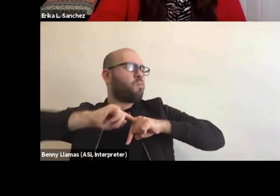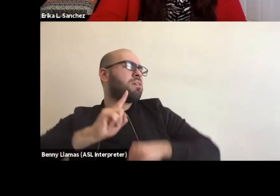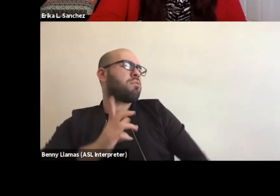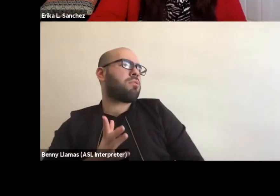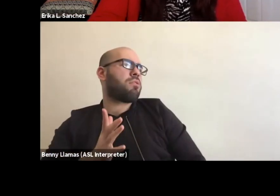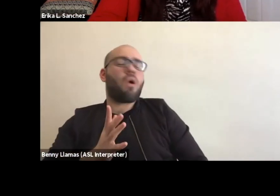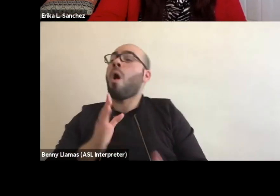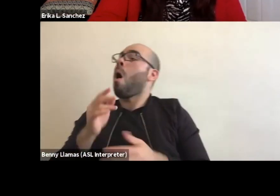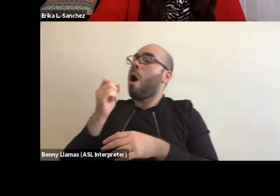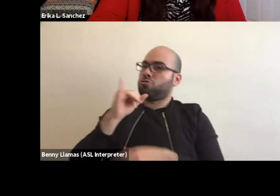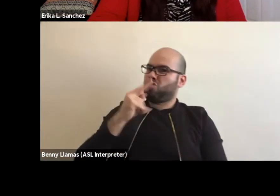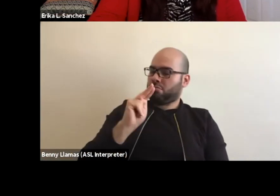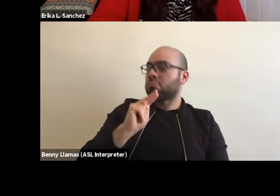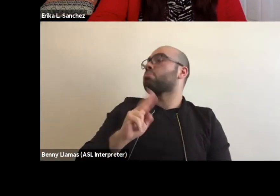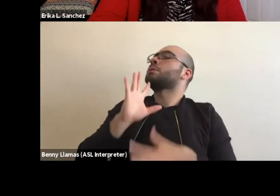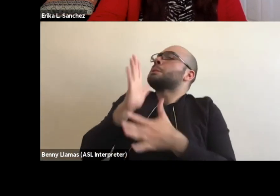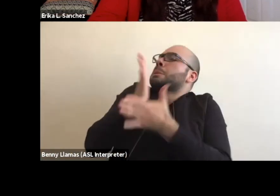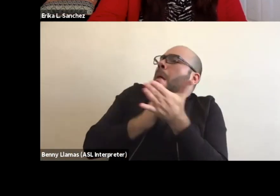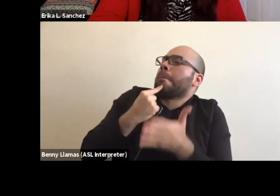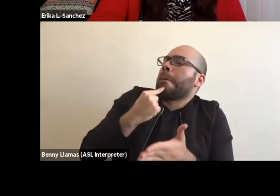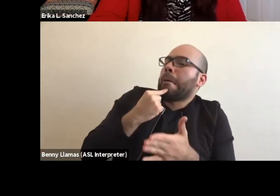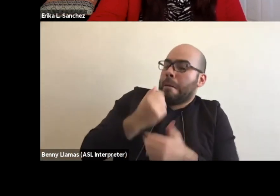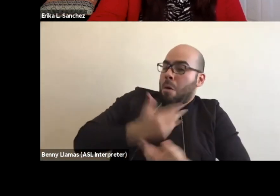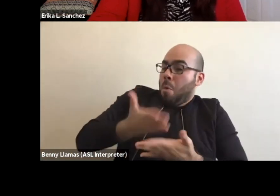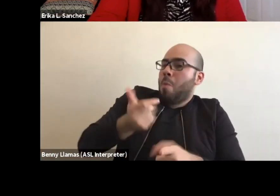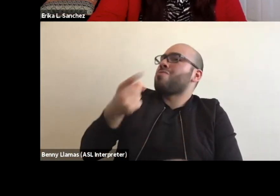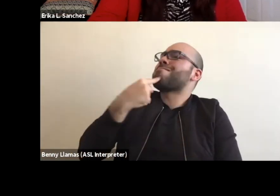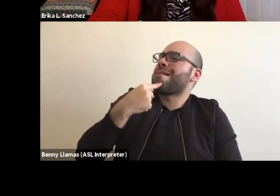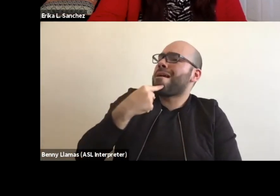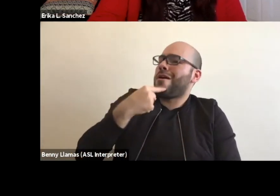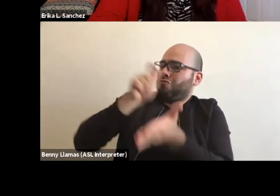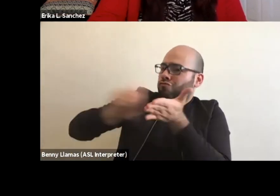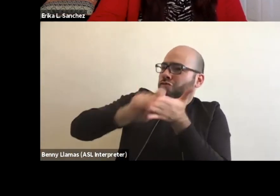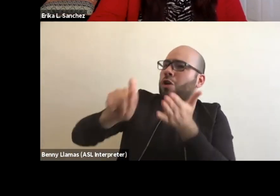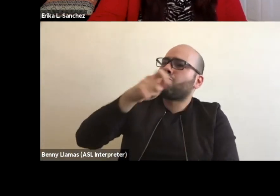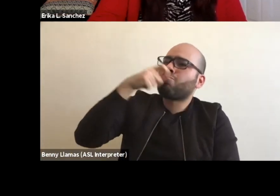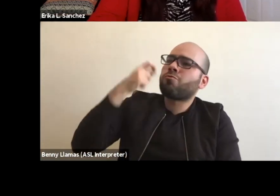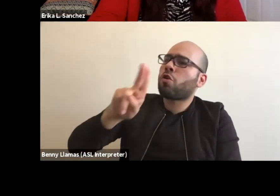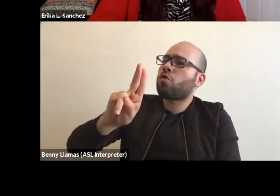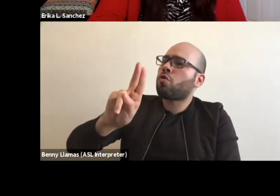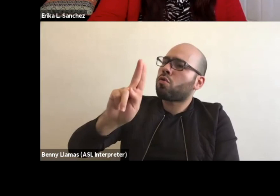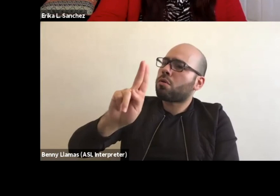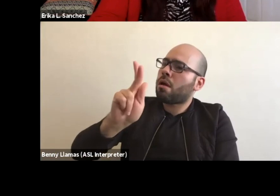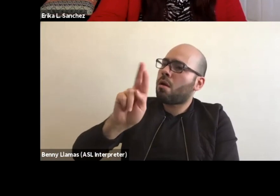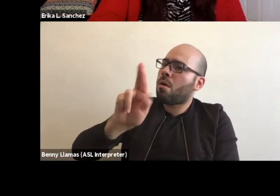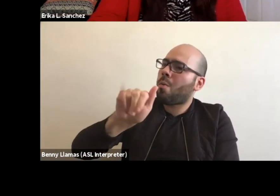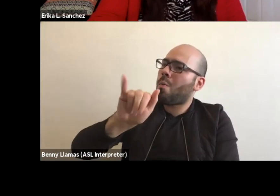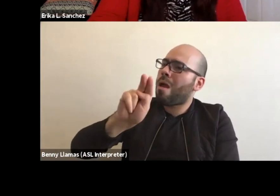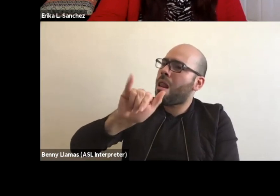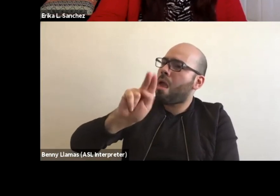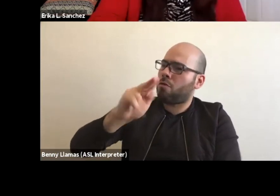this poem is written in Ukrainian. It's a Ukrainian translation of an